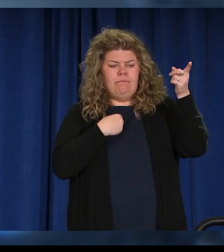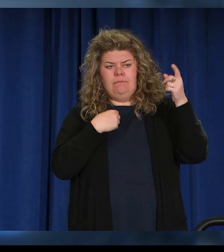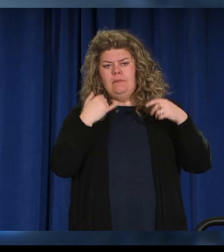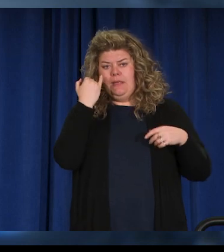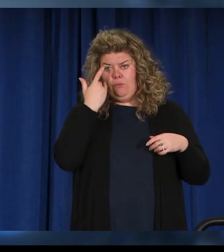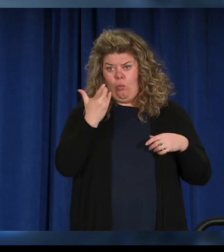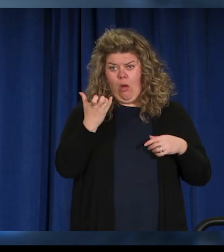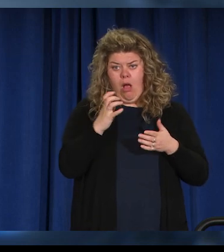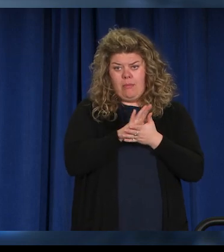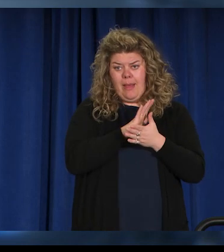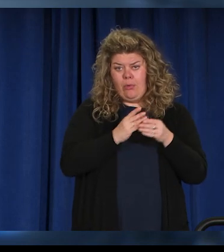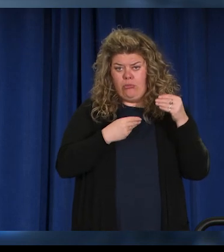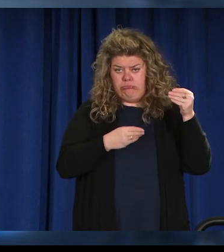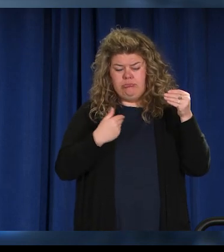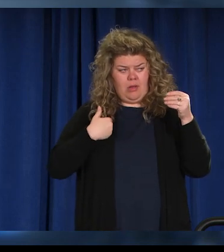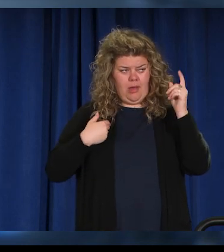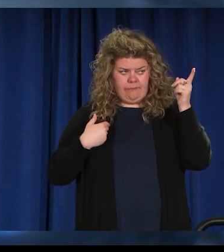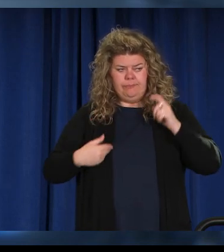wants a physical copy.